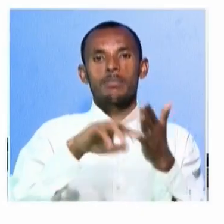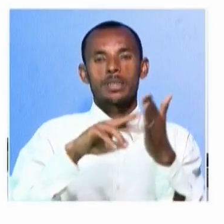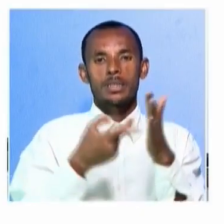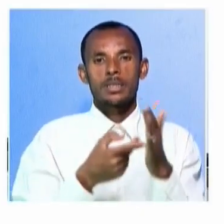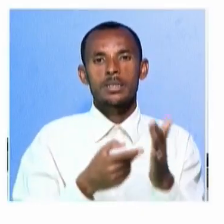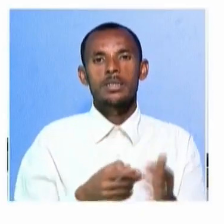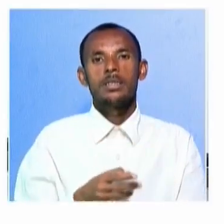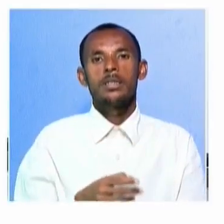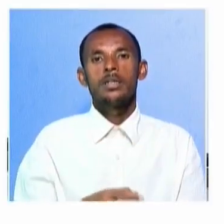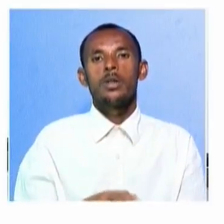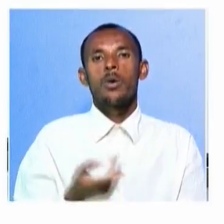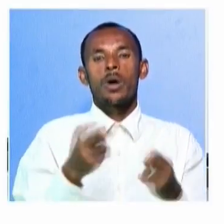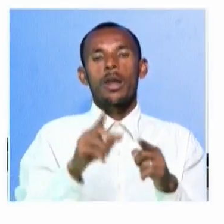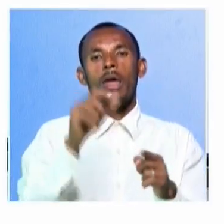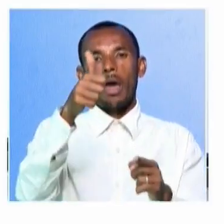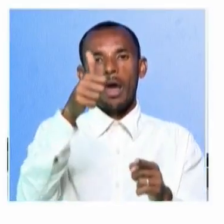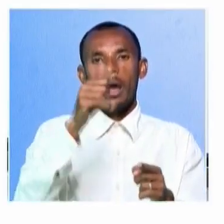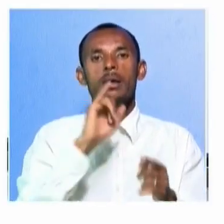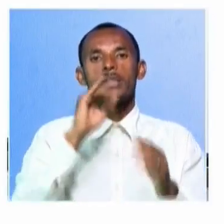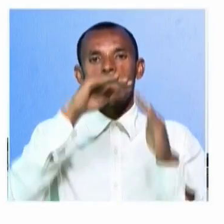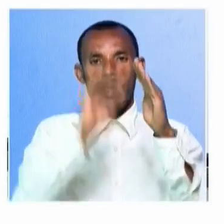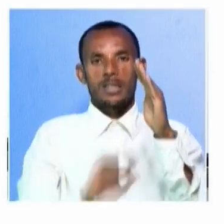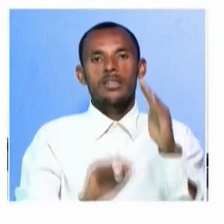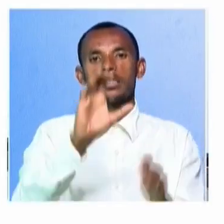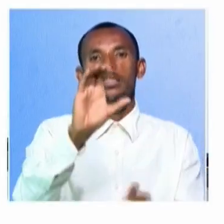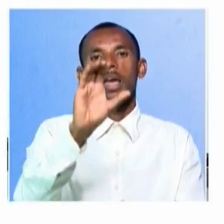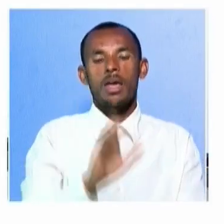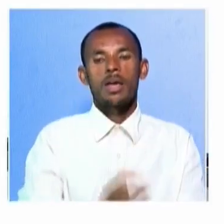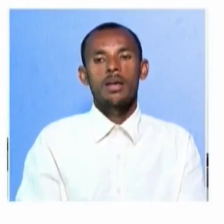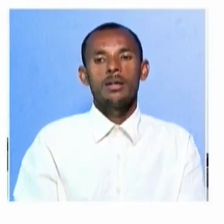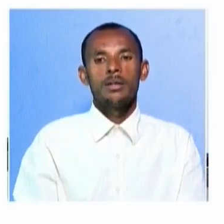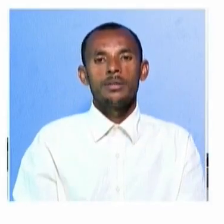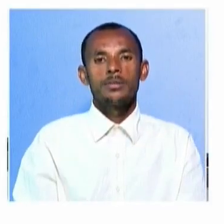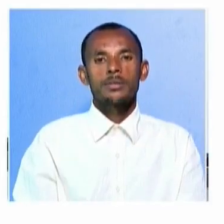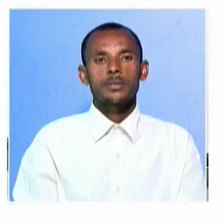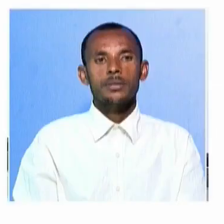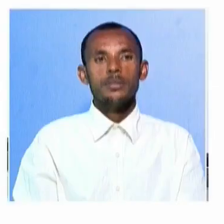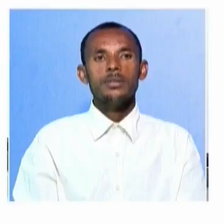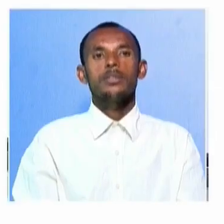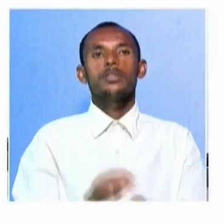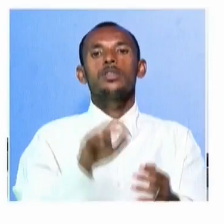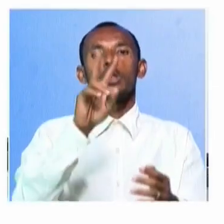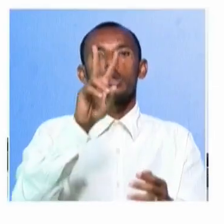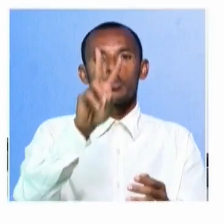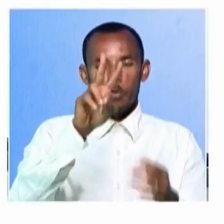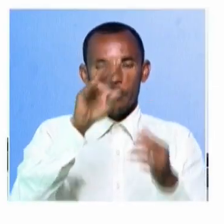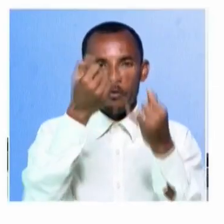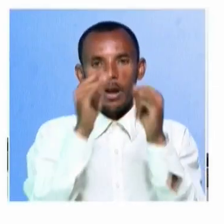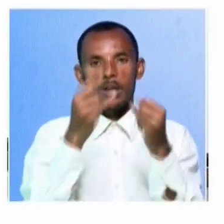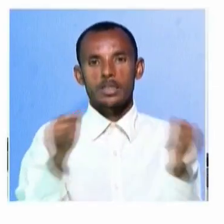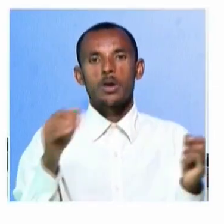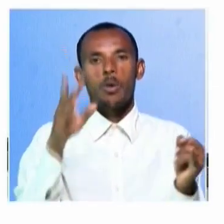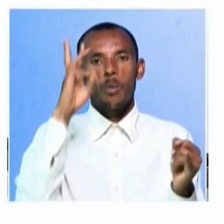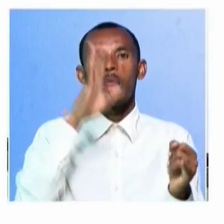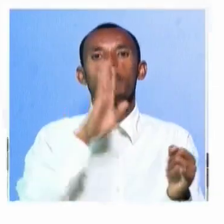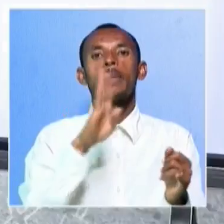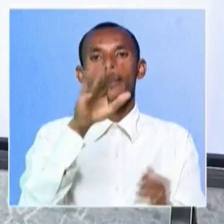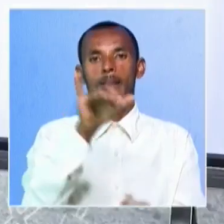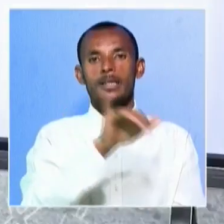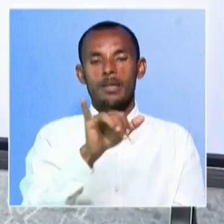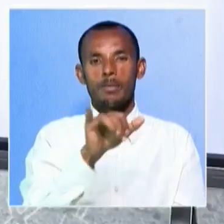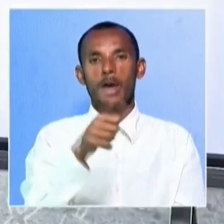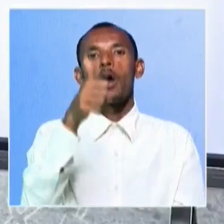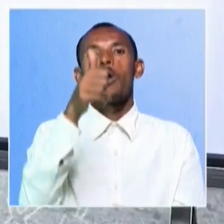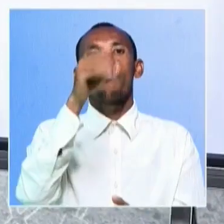only whenever a is less than c, okay? The two fractions will be the same, a over